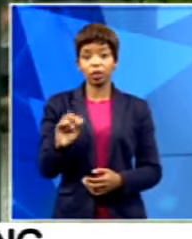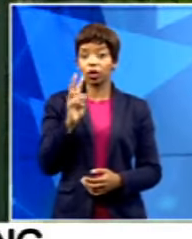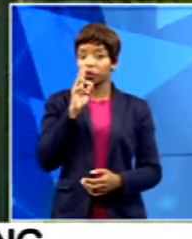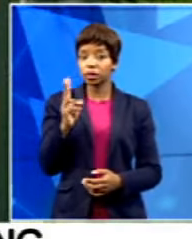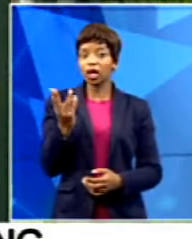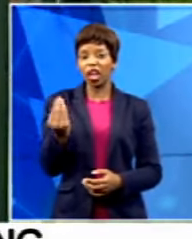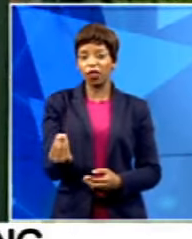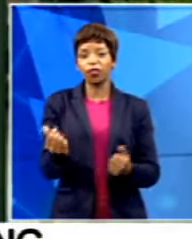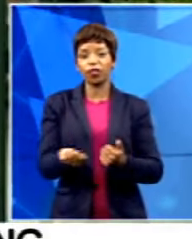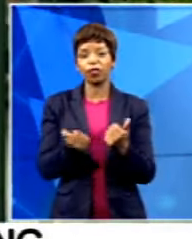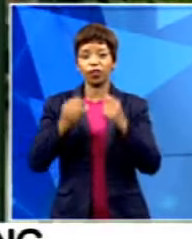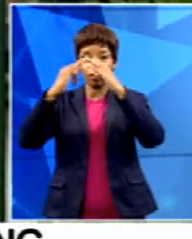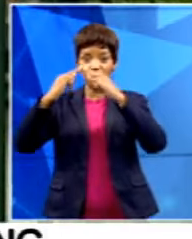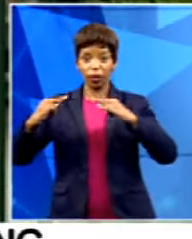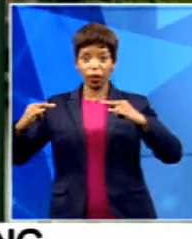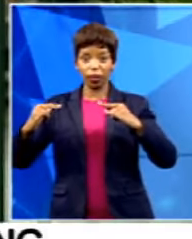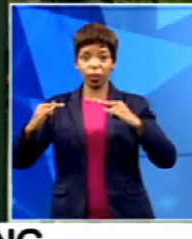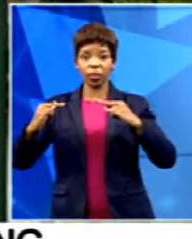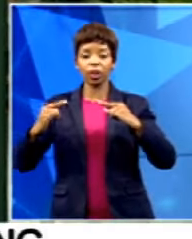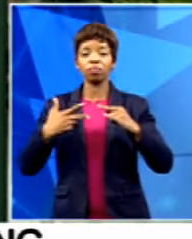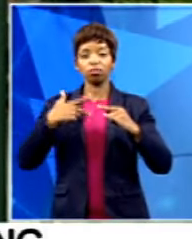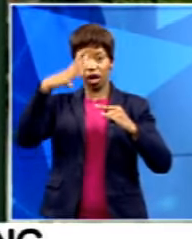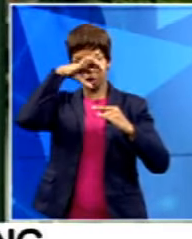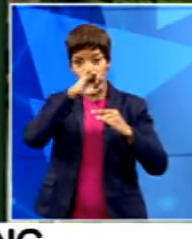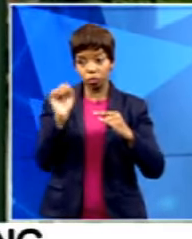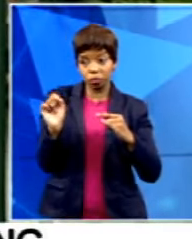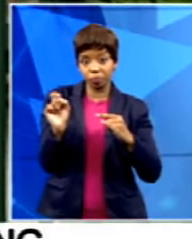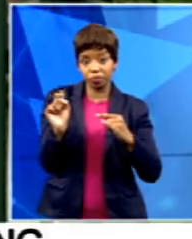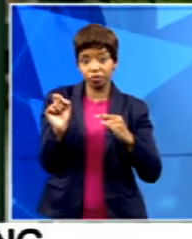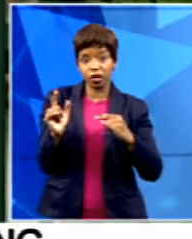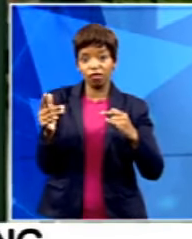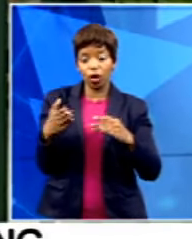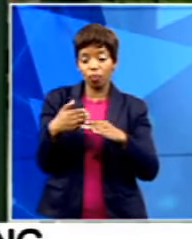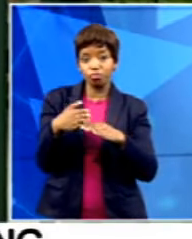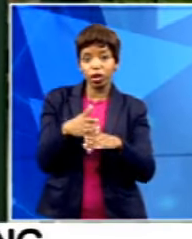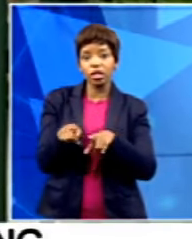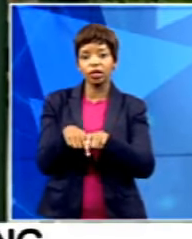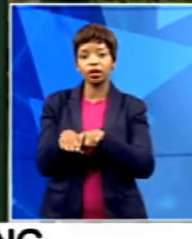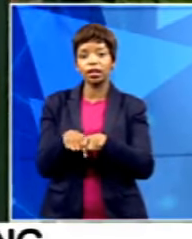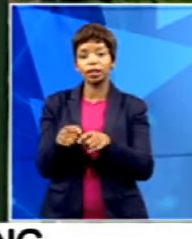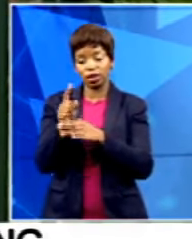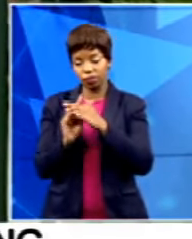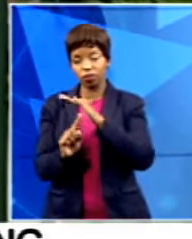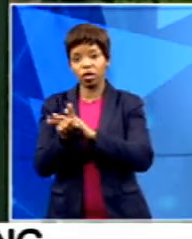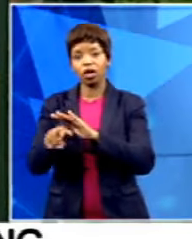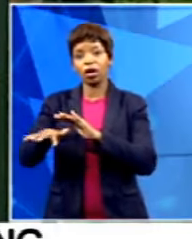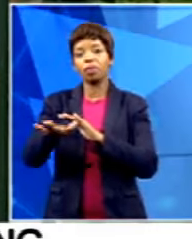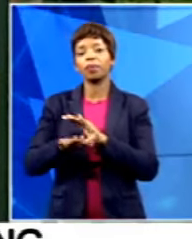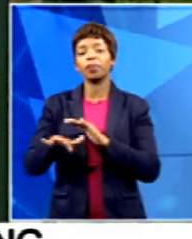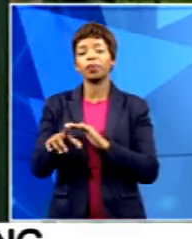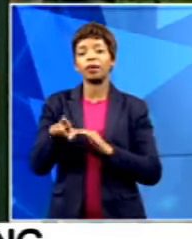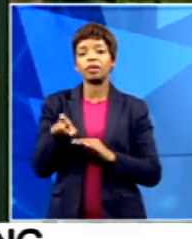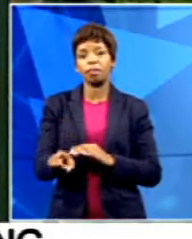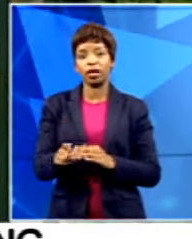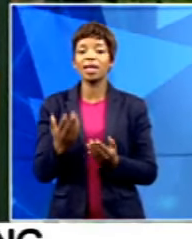already marquees. Those are some of the marquees that assume that it will be done with pre-testing. Whoever walks into those gates, as you can see them being drawn there, will